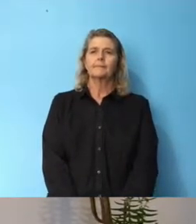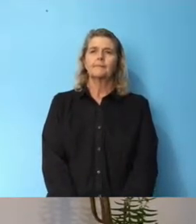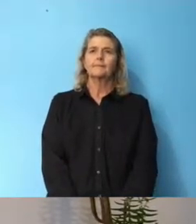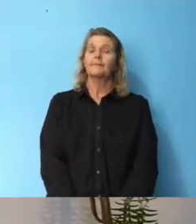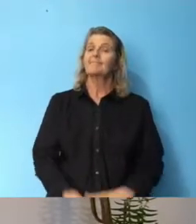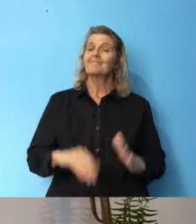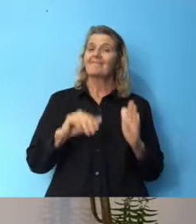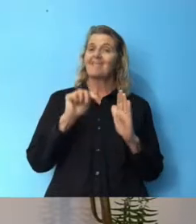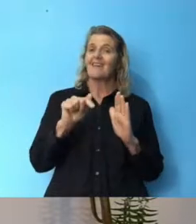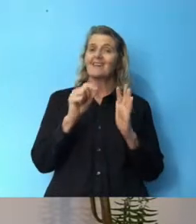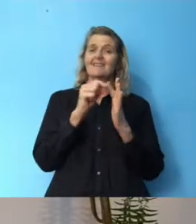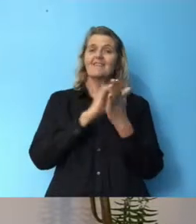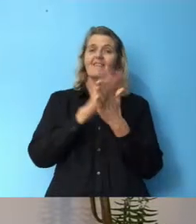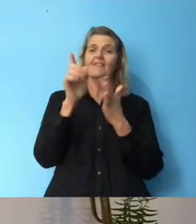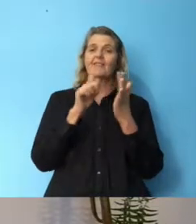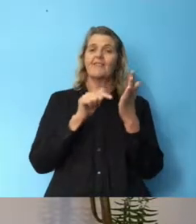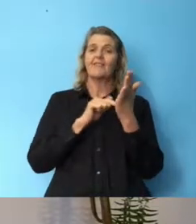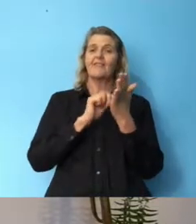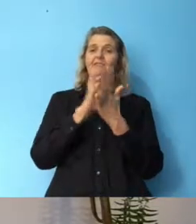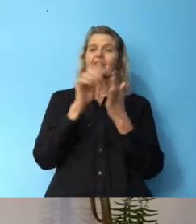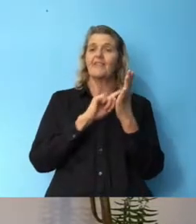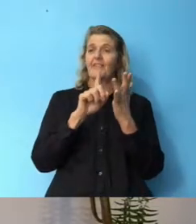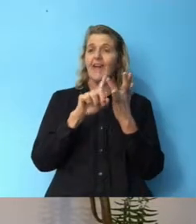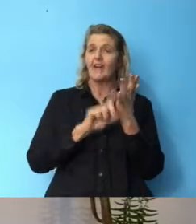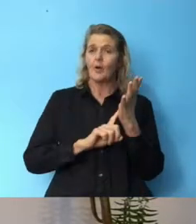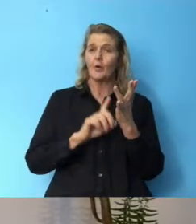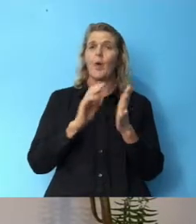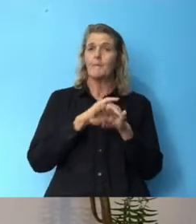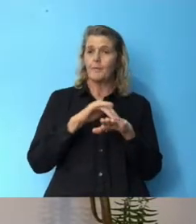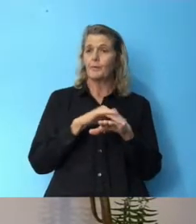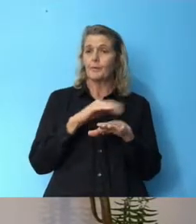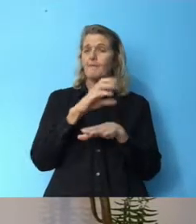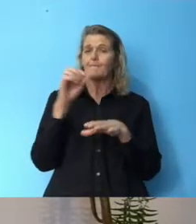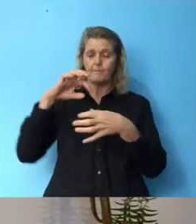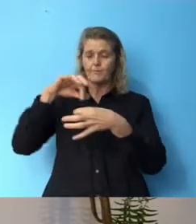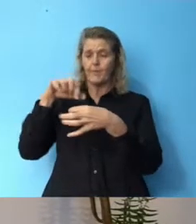And that's our phthalo blue, straight out of one of our primary colours, straight out of the tube.